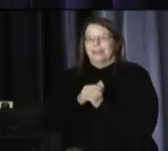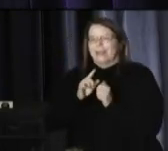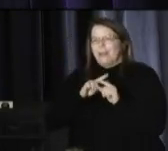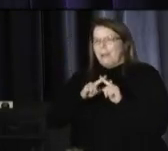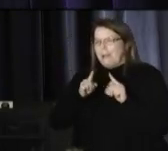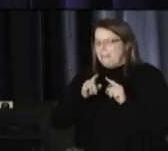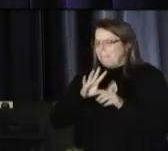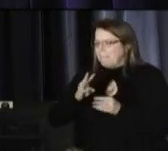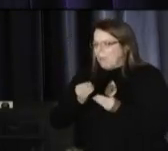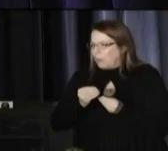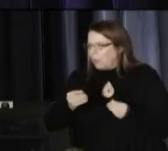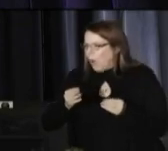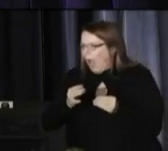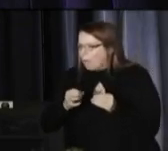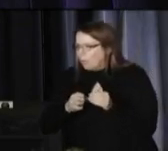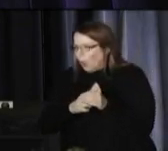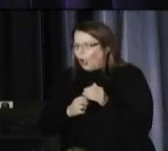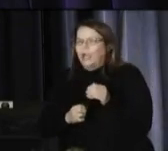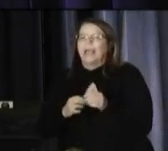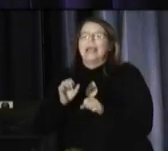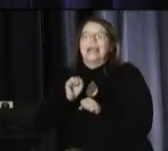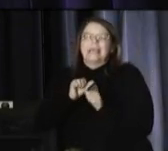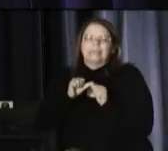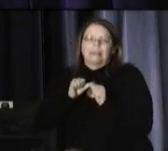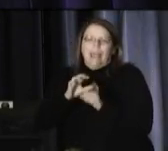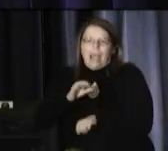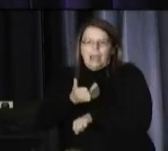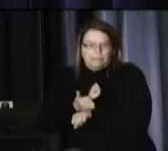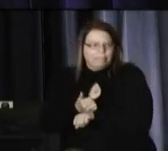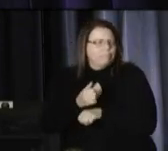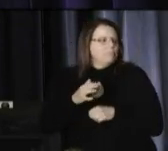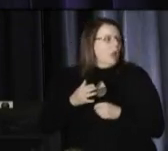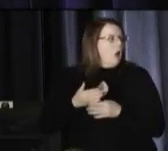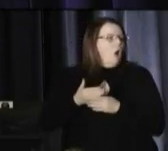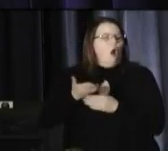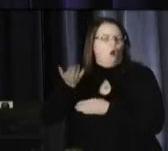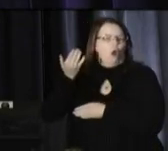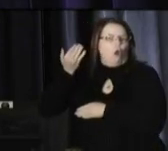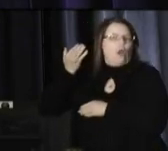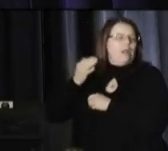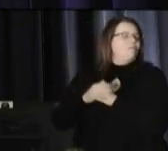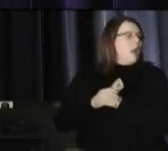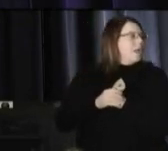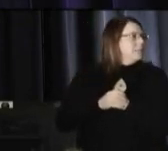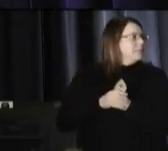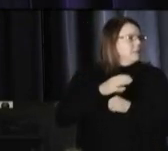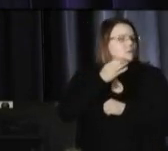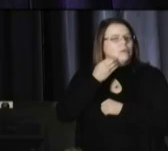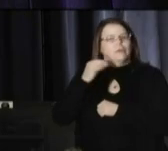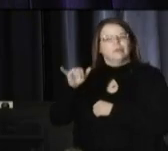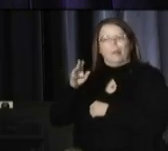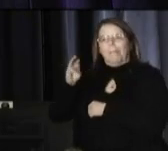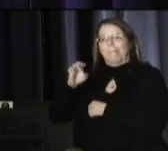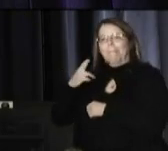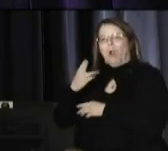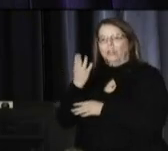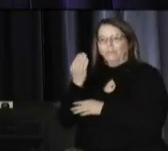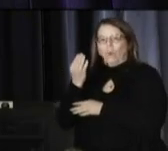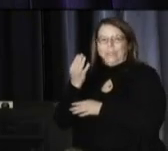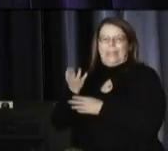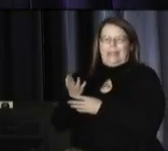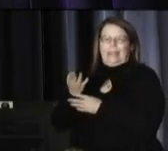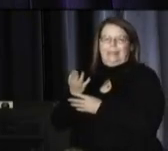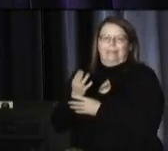advance. So from there, we work our way towards their March 14th meeting